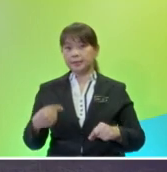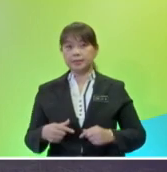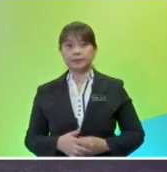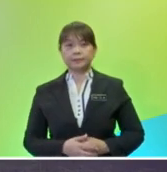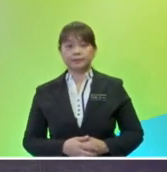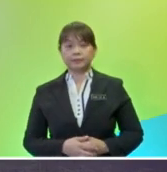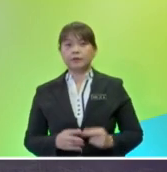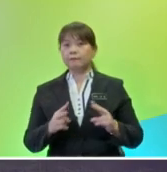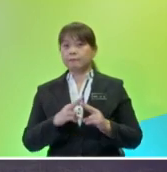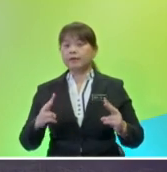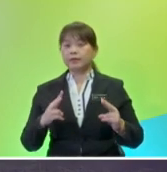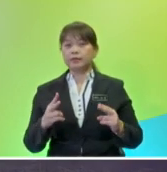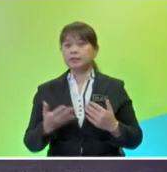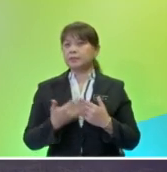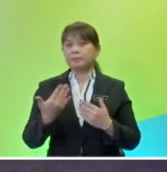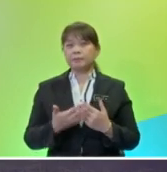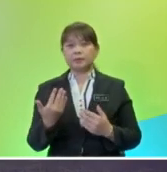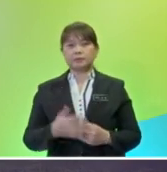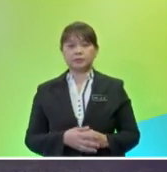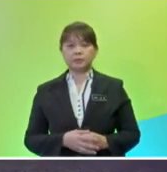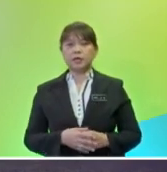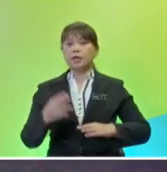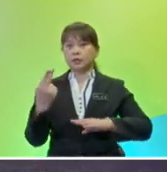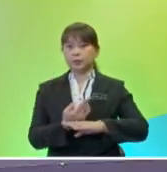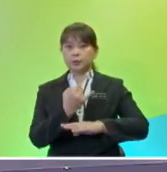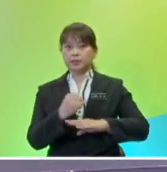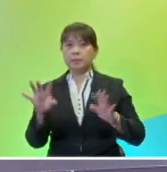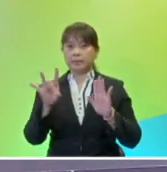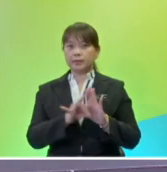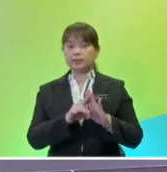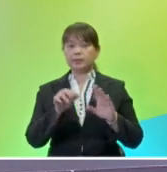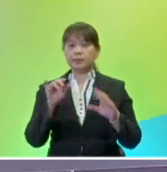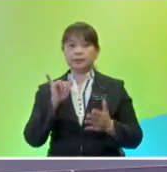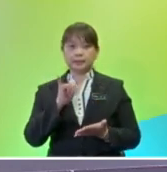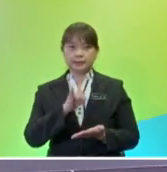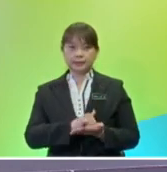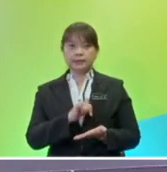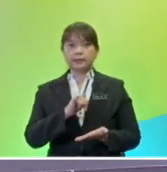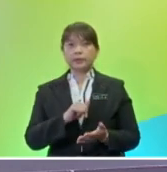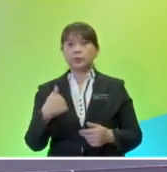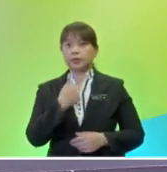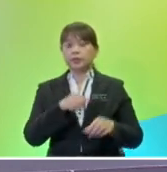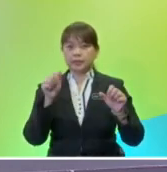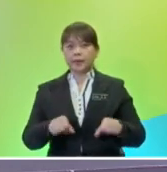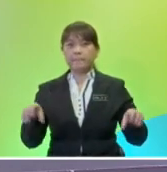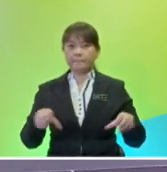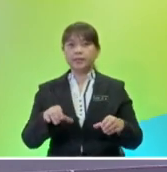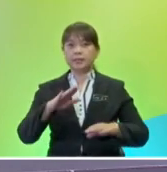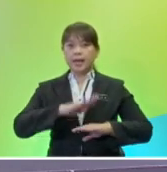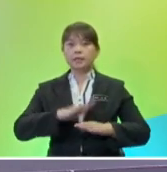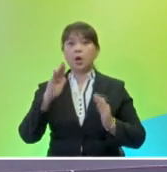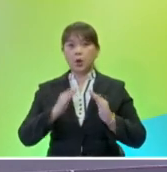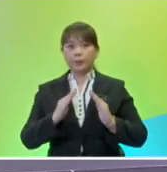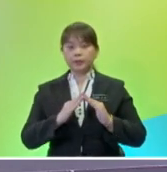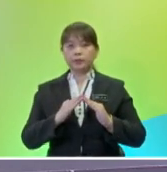a very simple game using magnets that you can make at home. Okay. So what you need is just a card, a piece